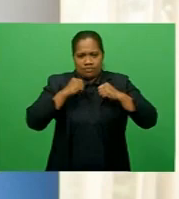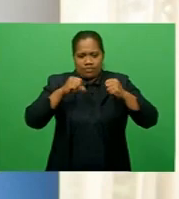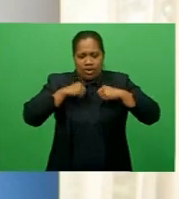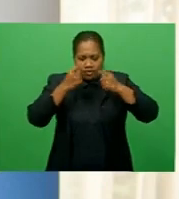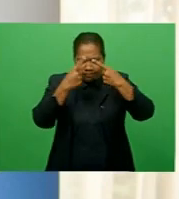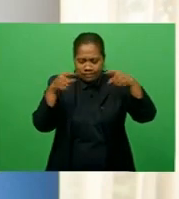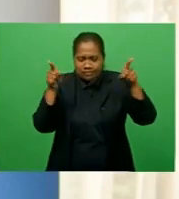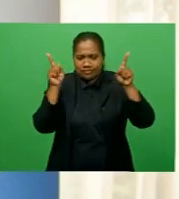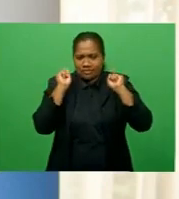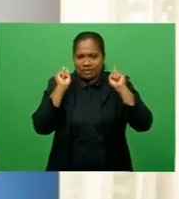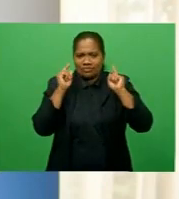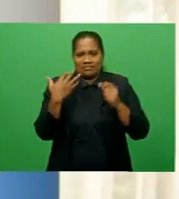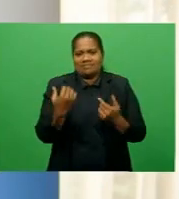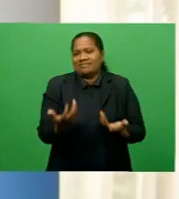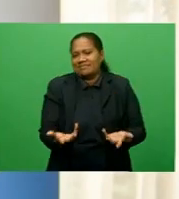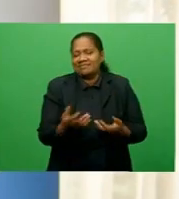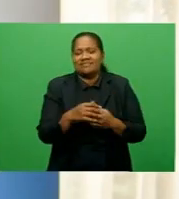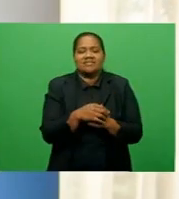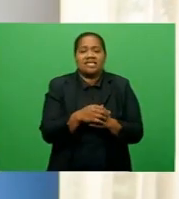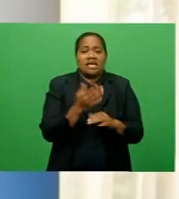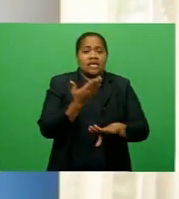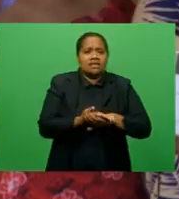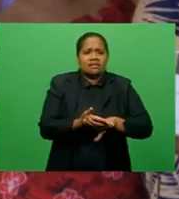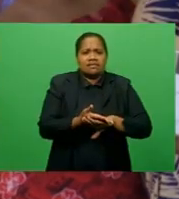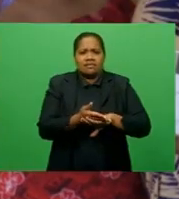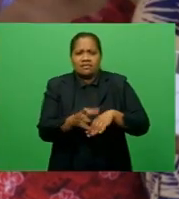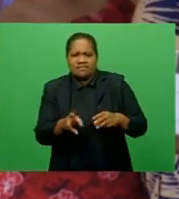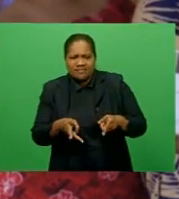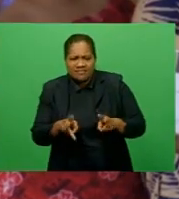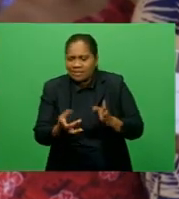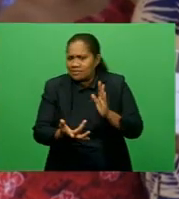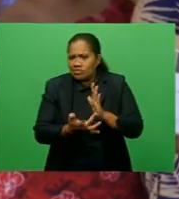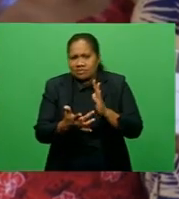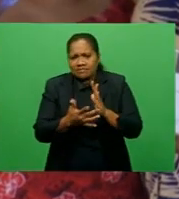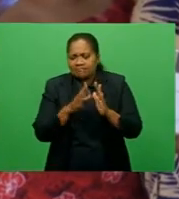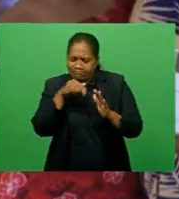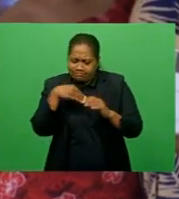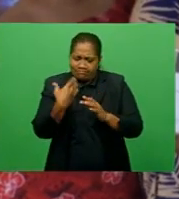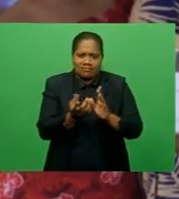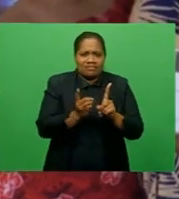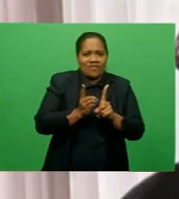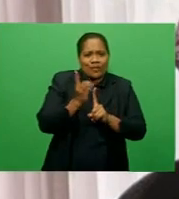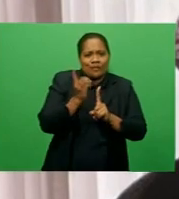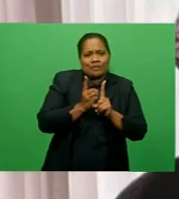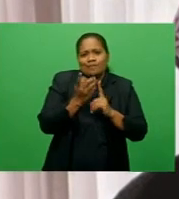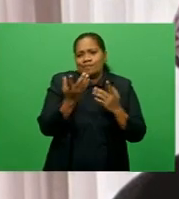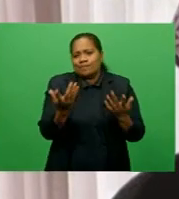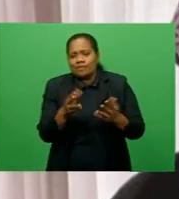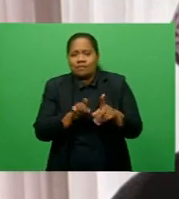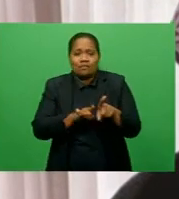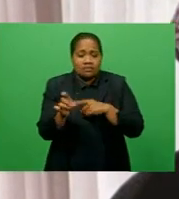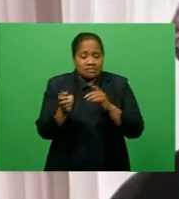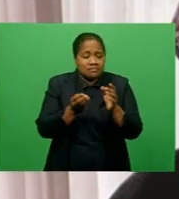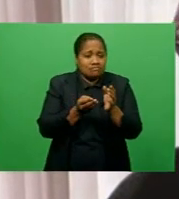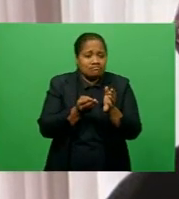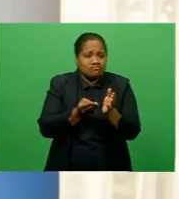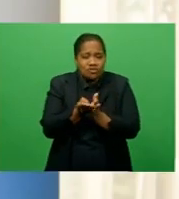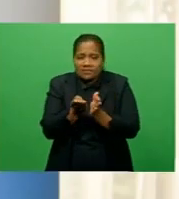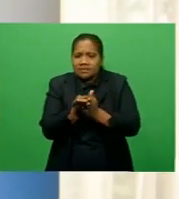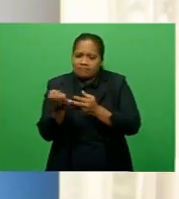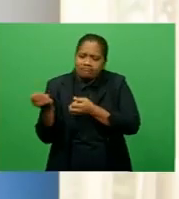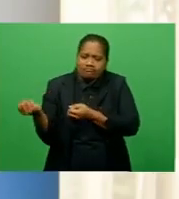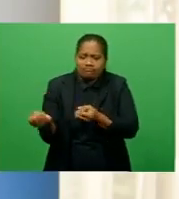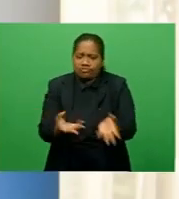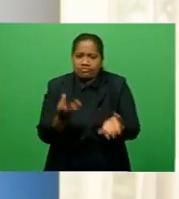institution. New treatments and technologies are always being developed, and with more services being offered, there